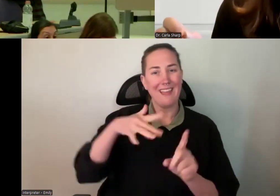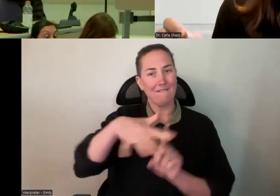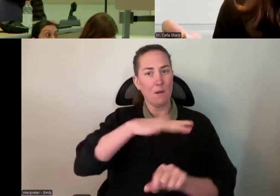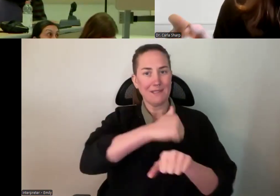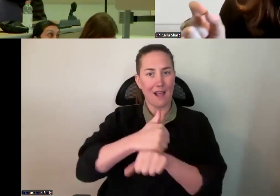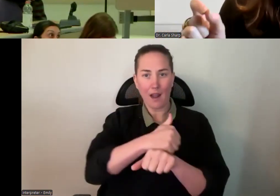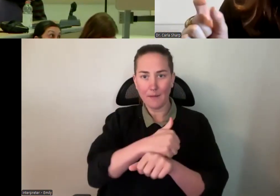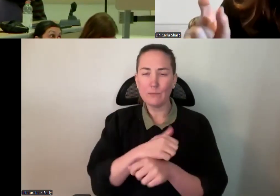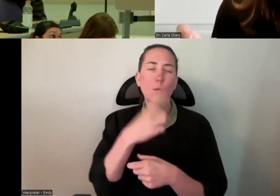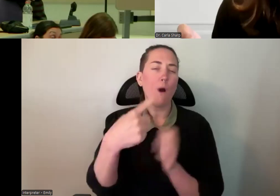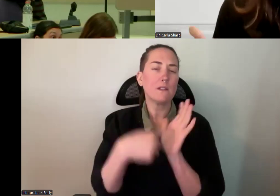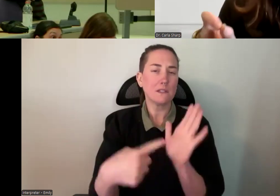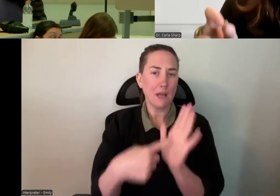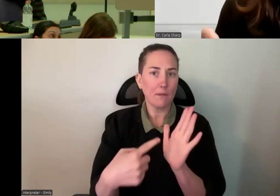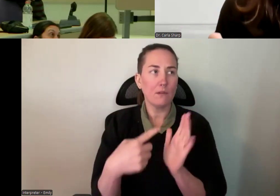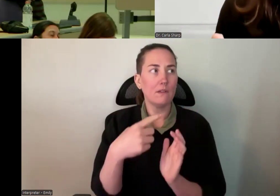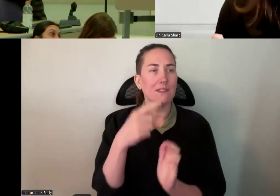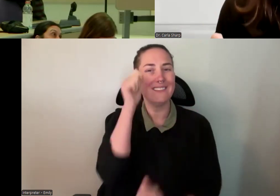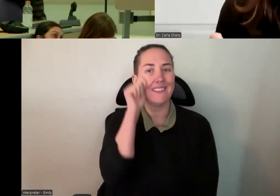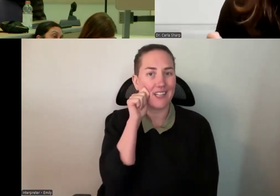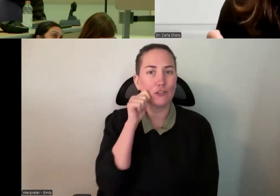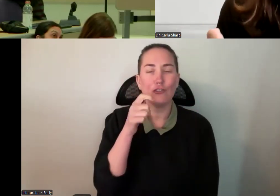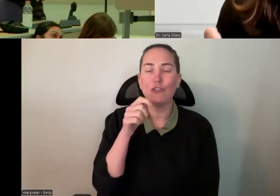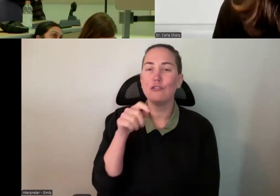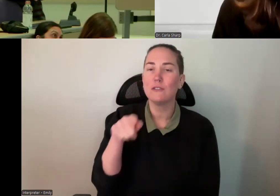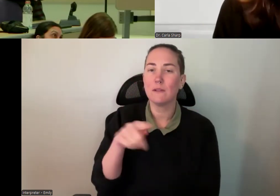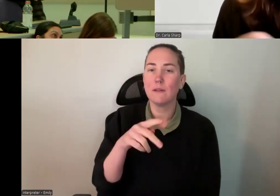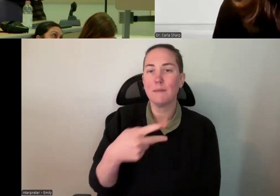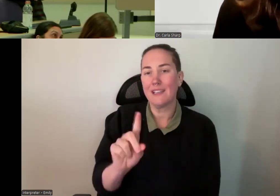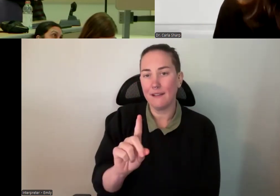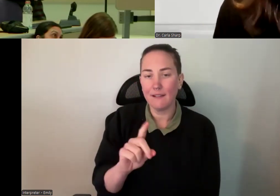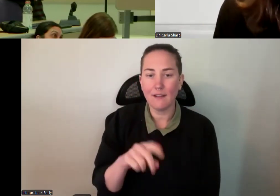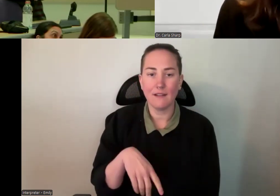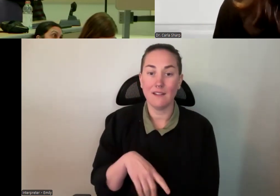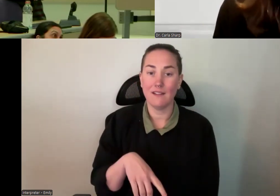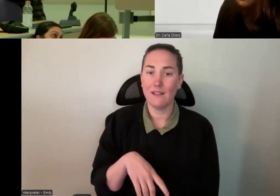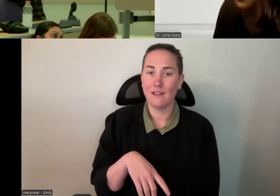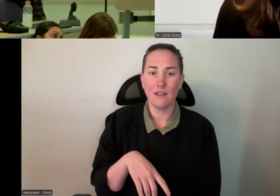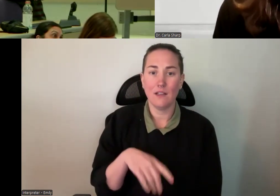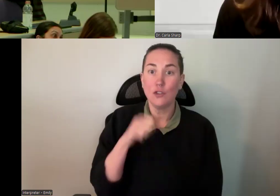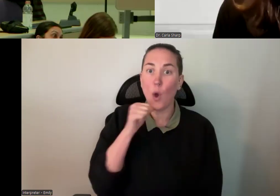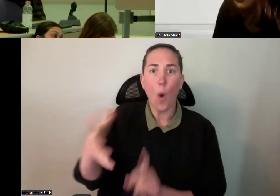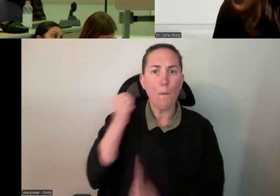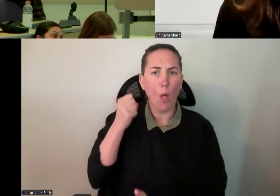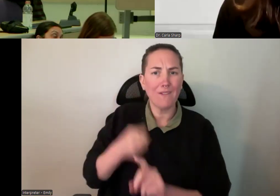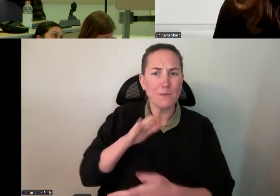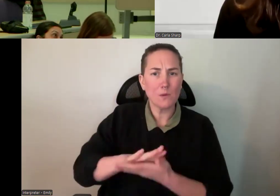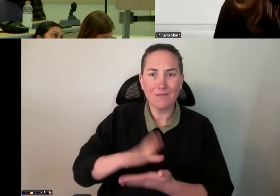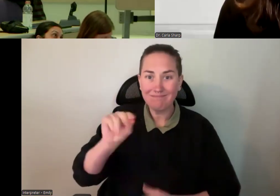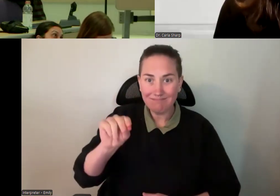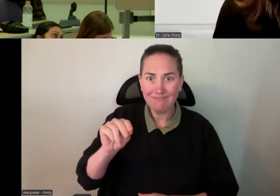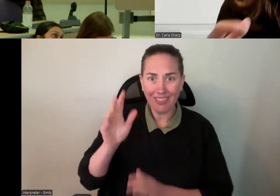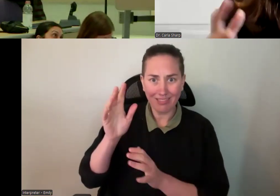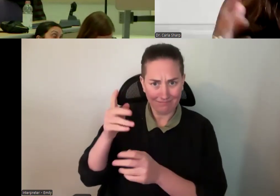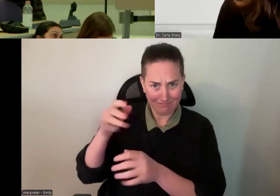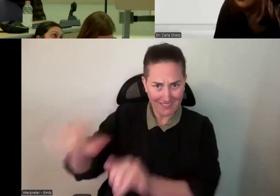good example for teens with personality disorder: don't take them out of school, keep them in school.